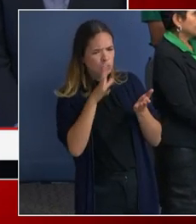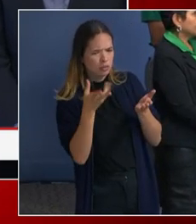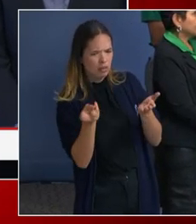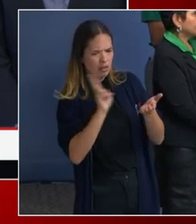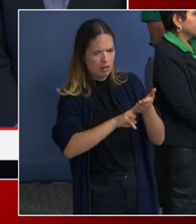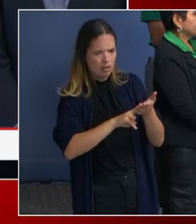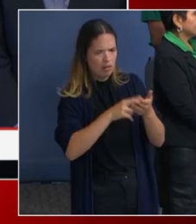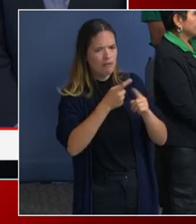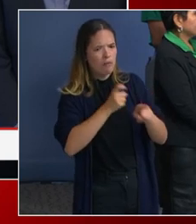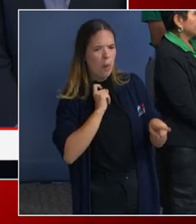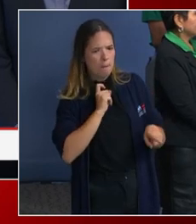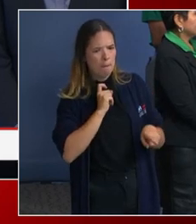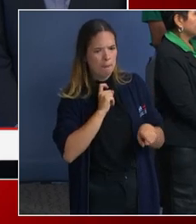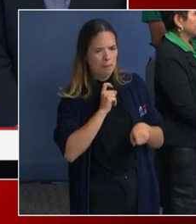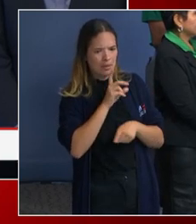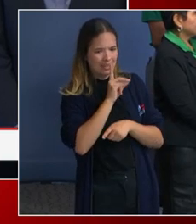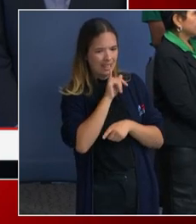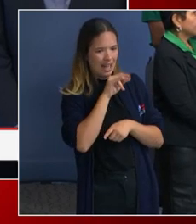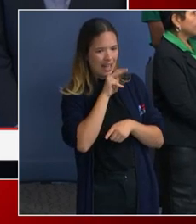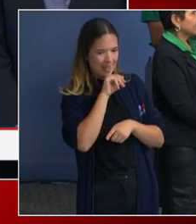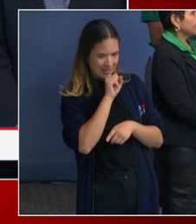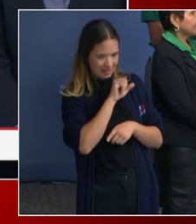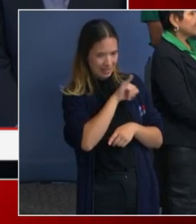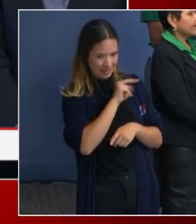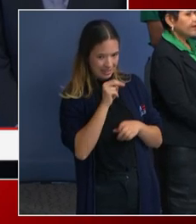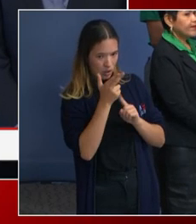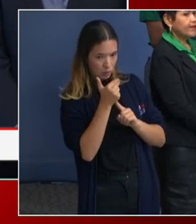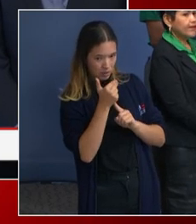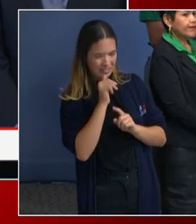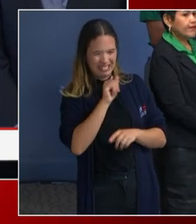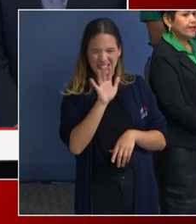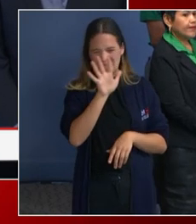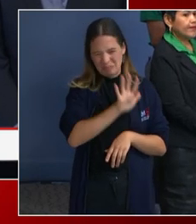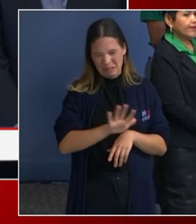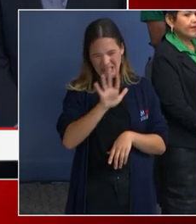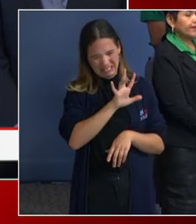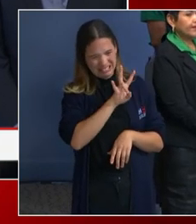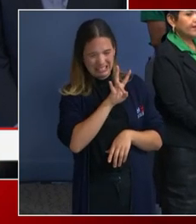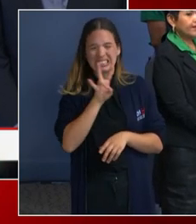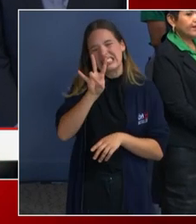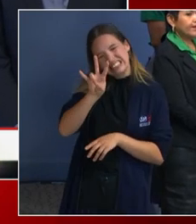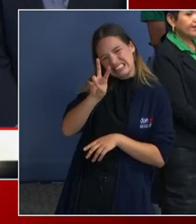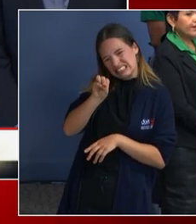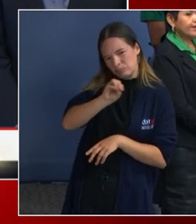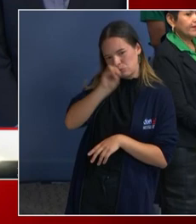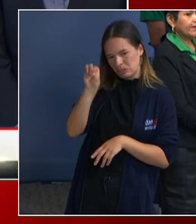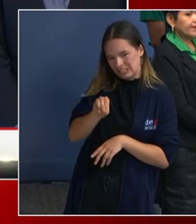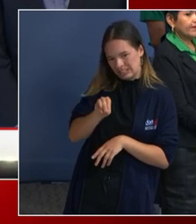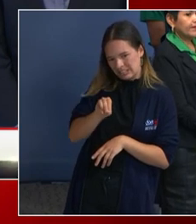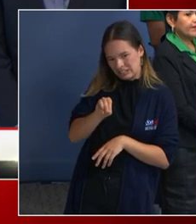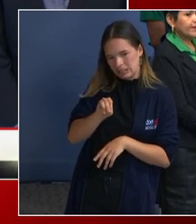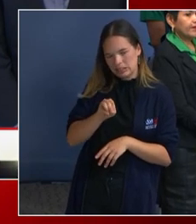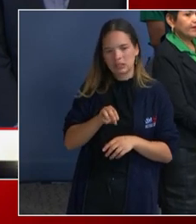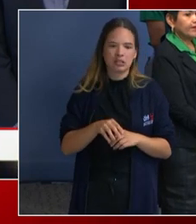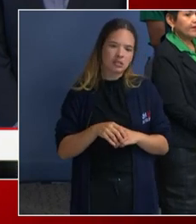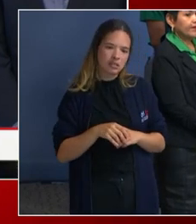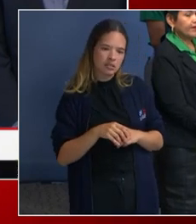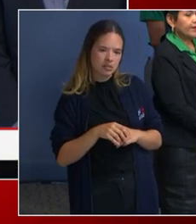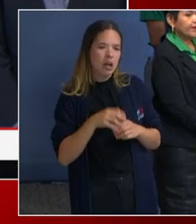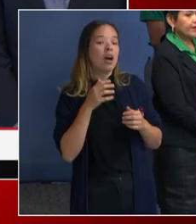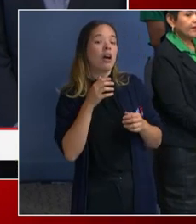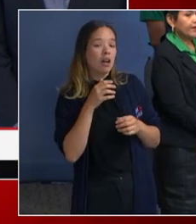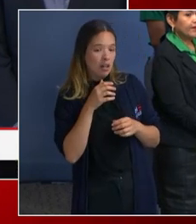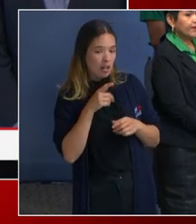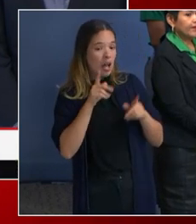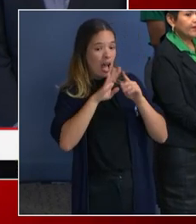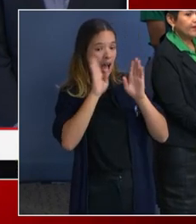asylum seeking? We think we have about 70. And then can you tell me how many people are currently being housed either in